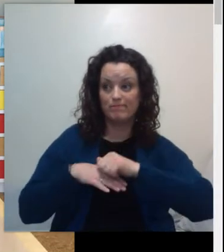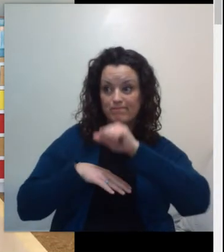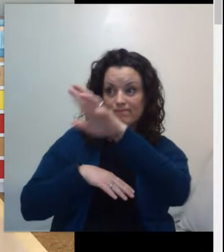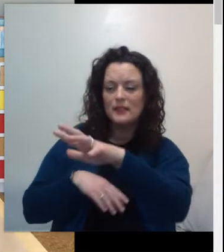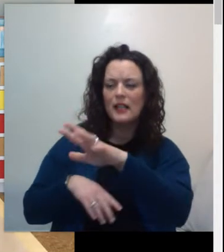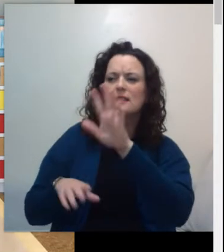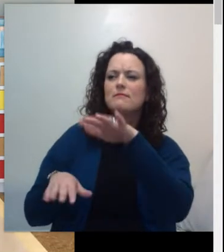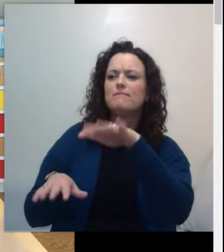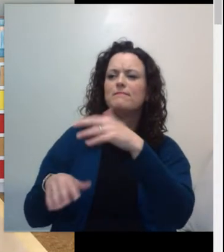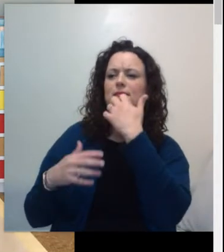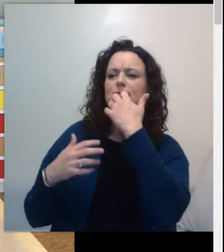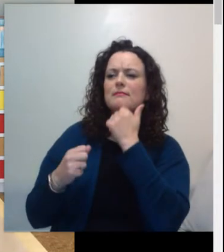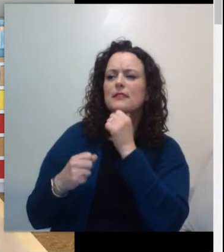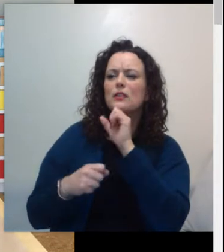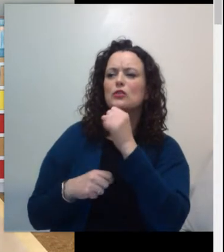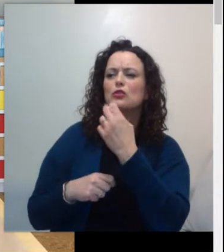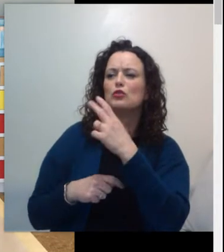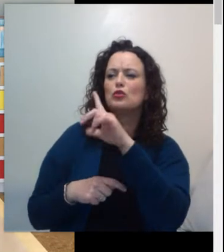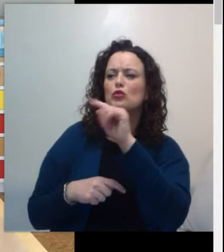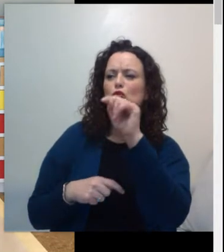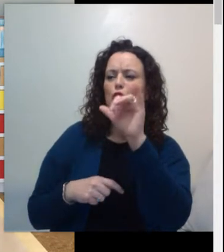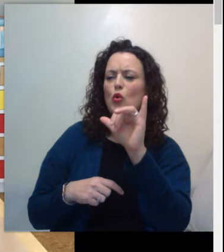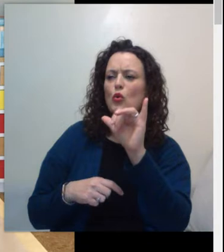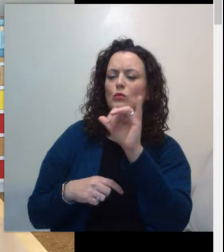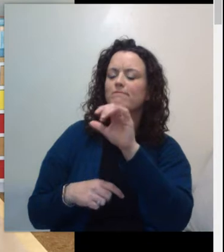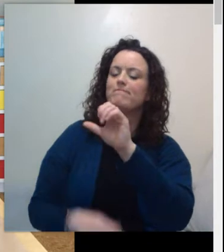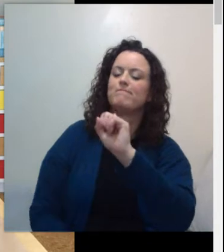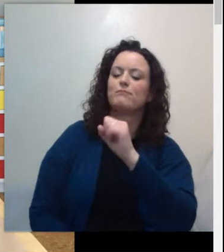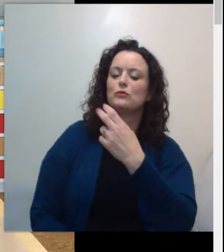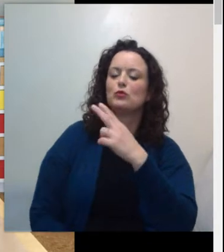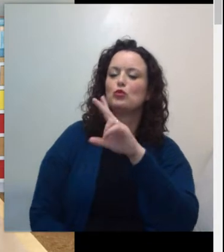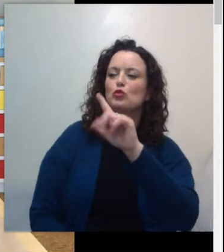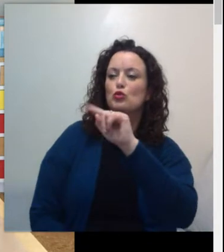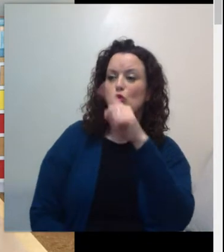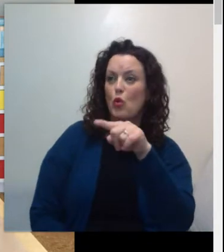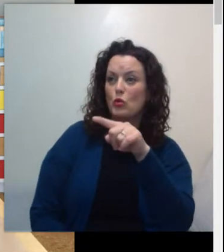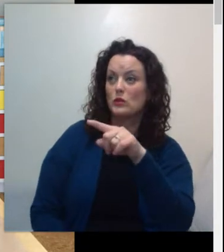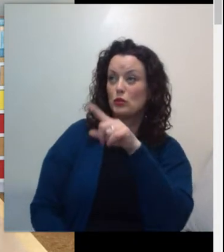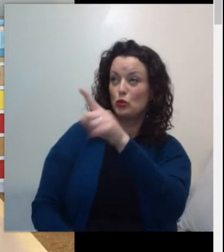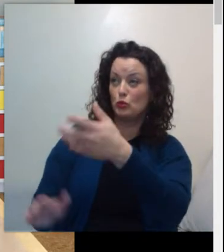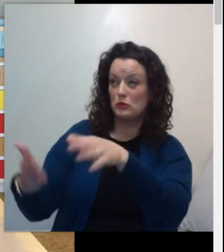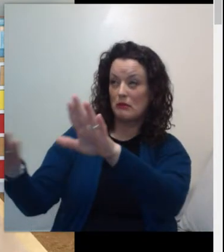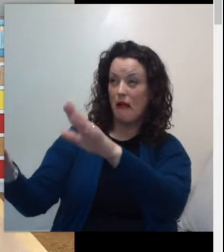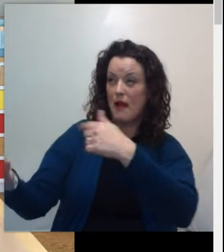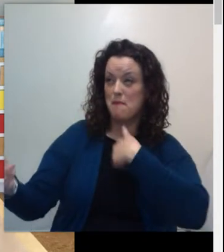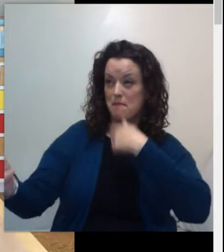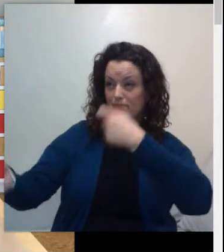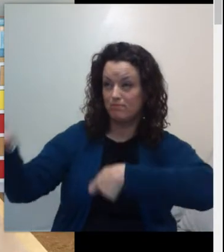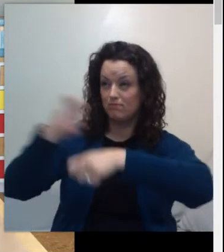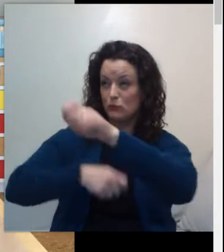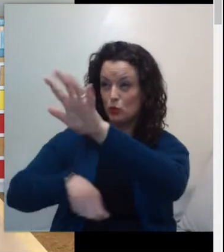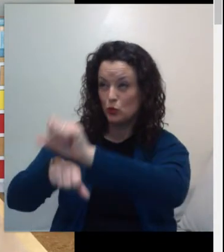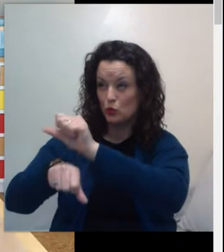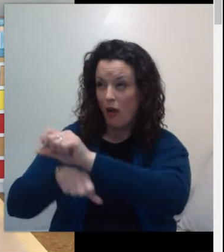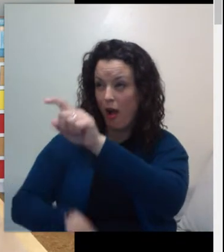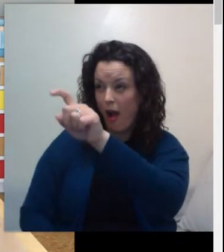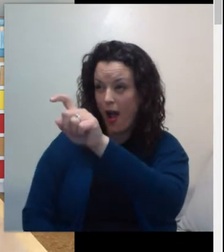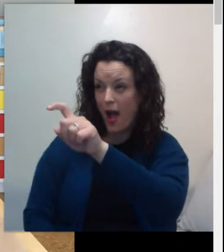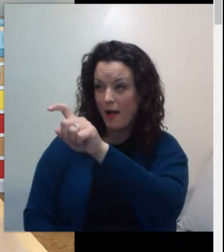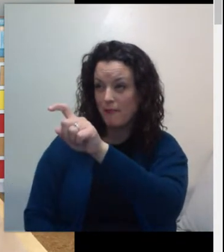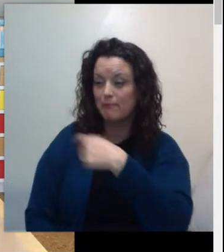then I just waited, because that's what I really wanted to do. I wanted to draw Charlie Brown and Snoopy. They mattered so much to me.